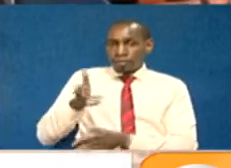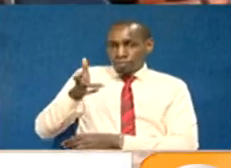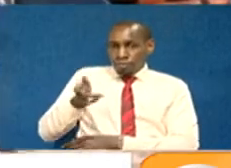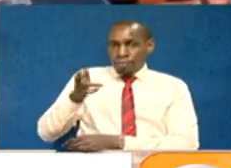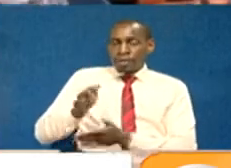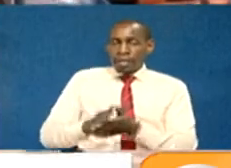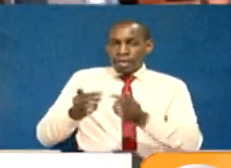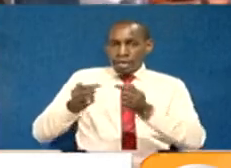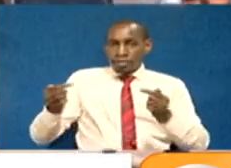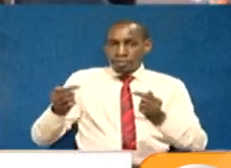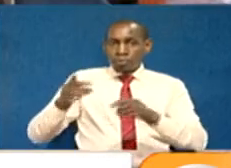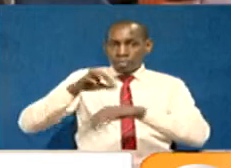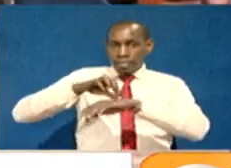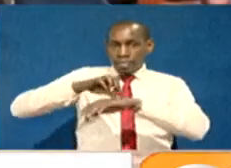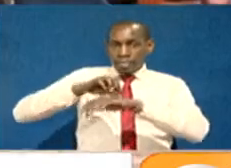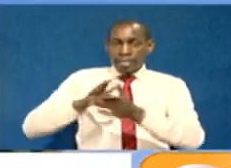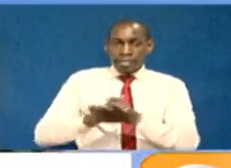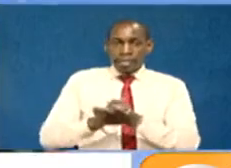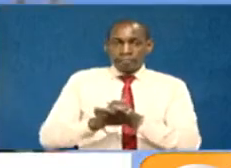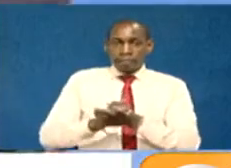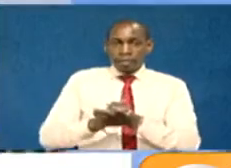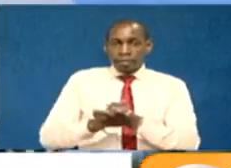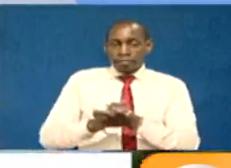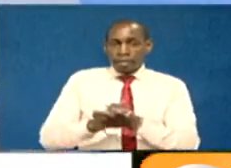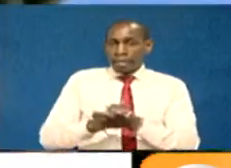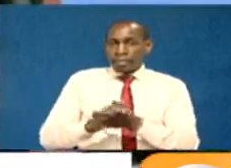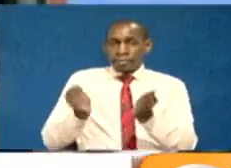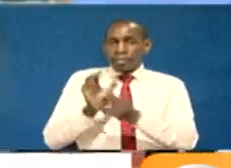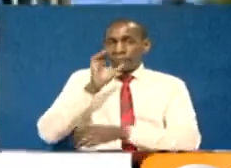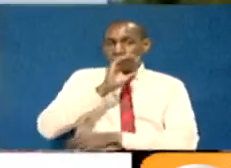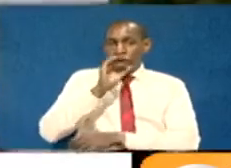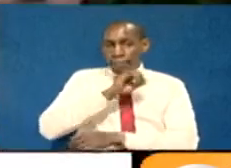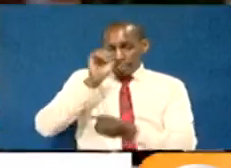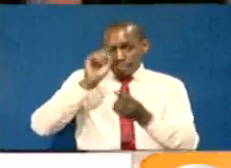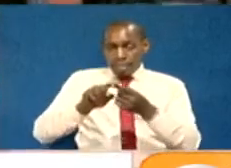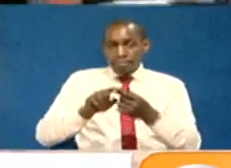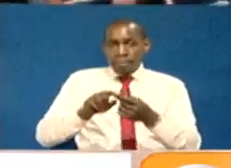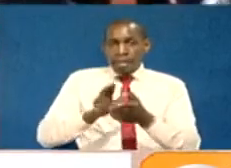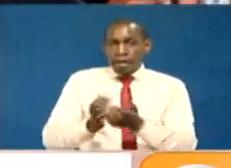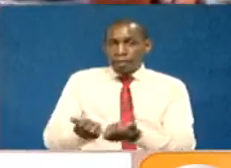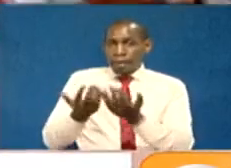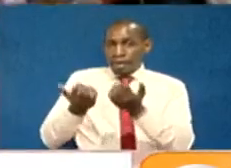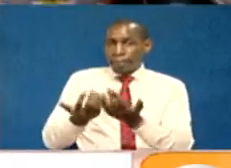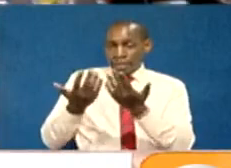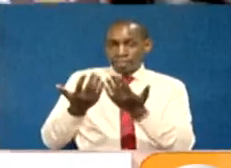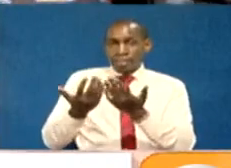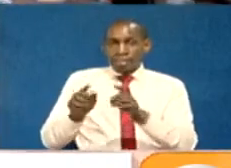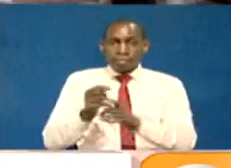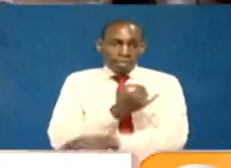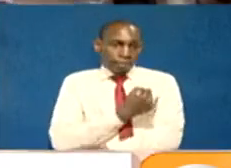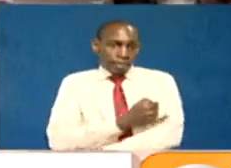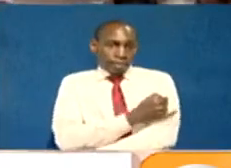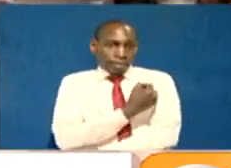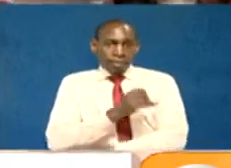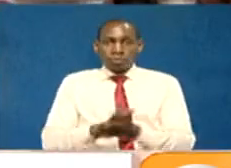nozzle against their skin to avoid missing the shot. This causes a burn, popularly known as tattoo. The